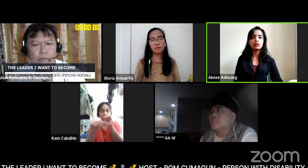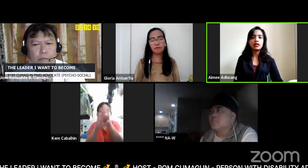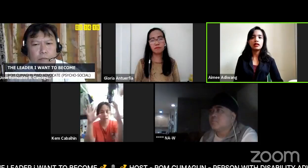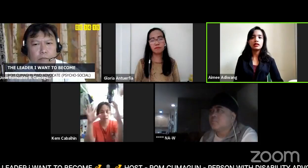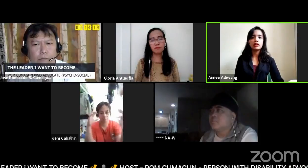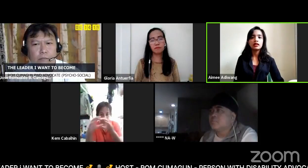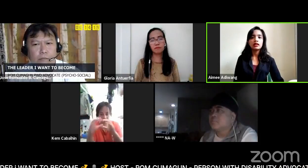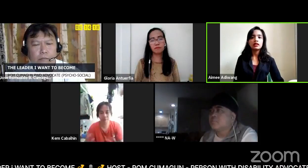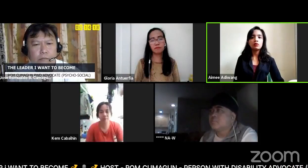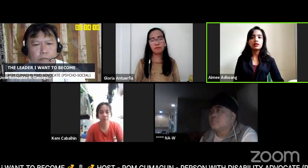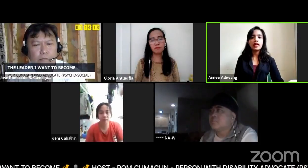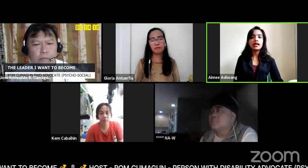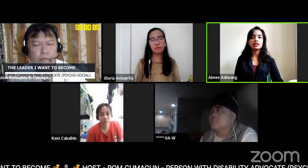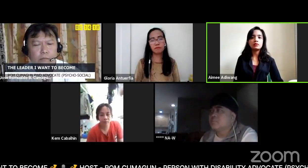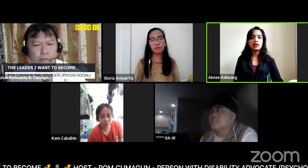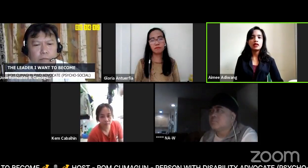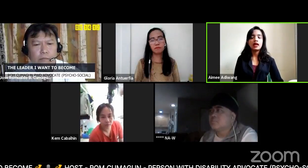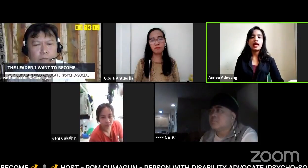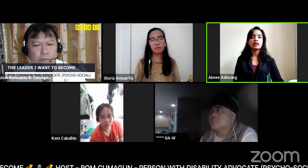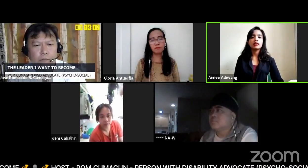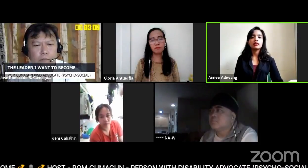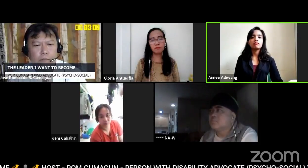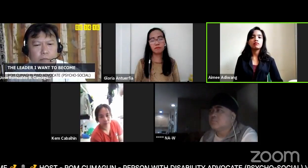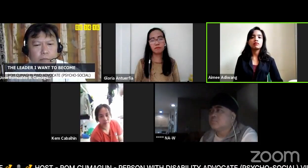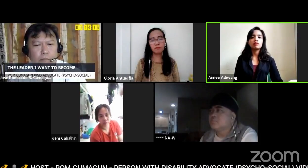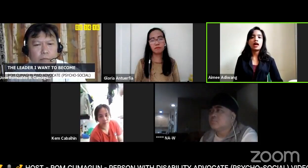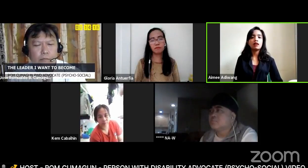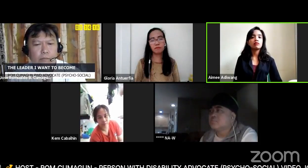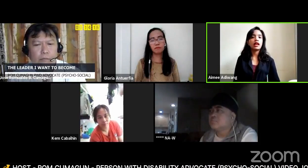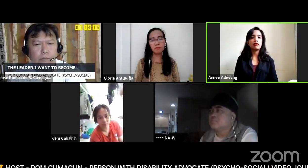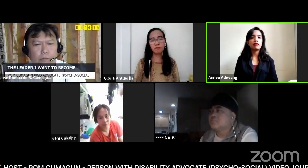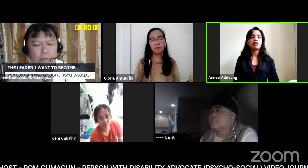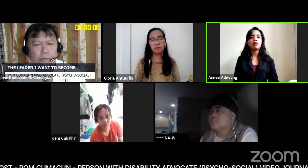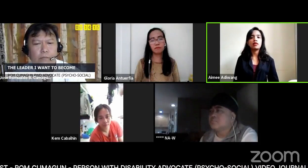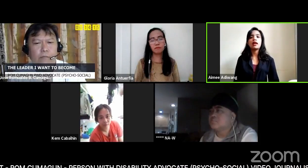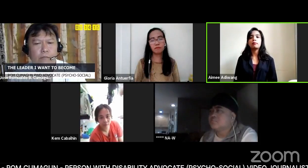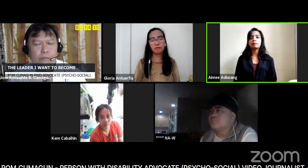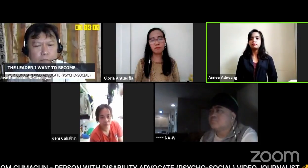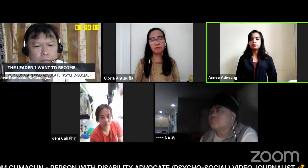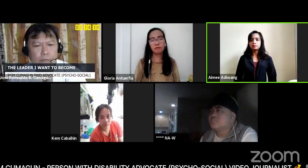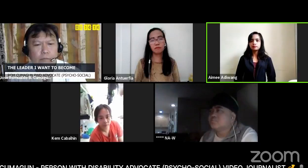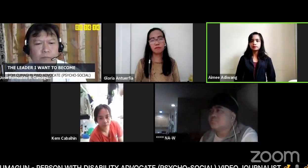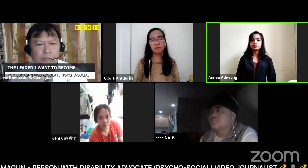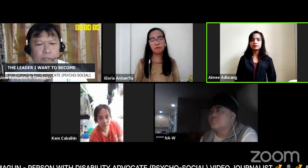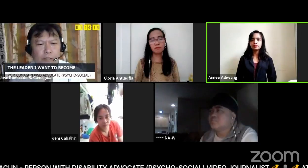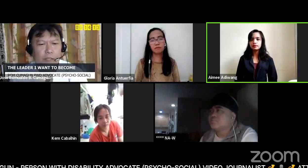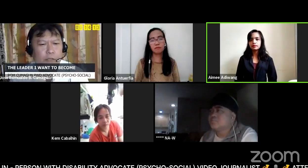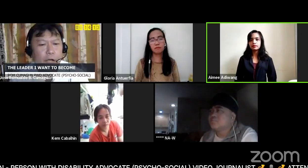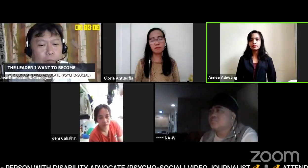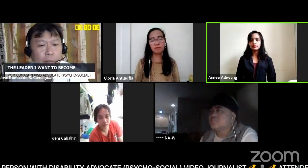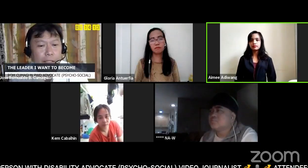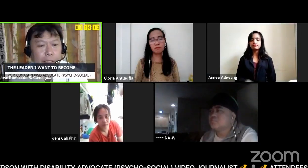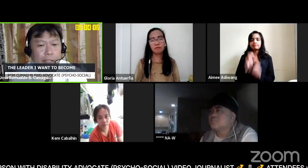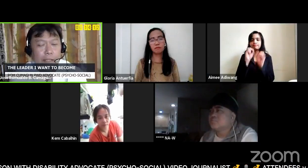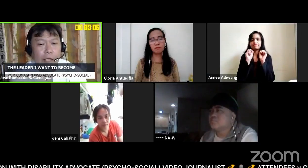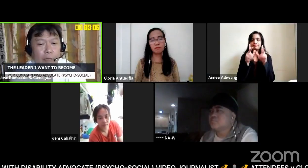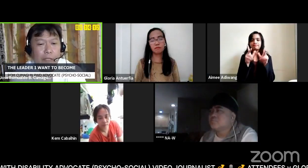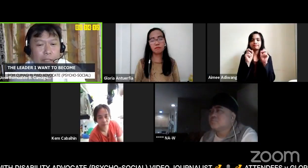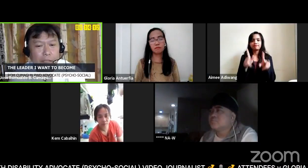understand, they would ask me, and I'll clarify with them.